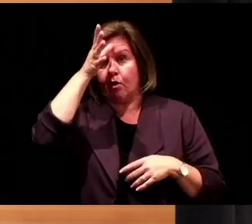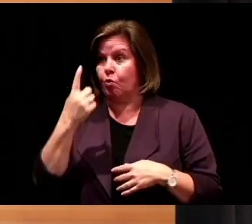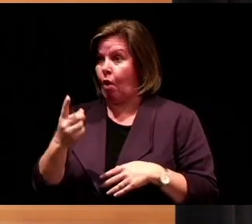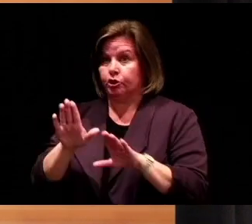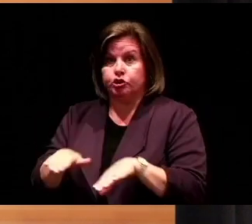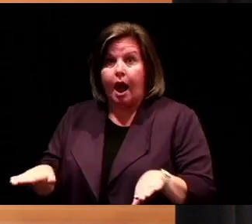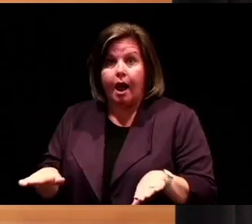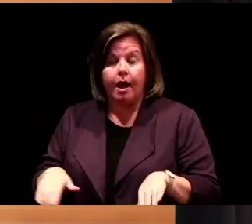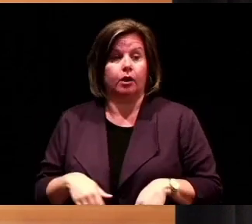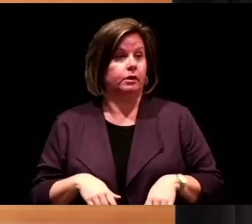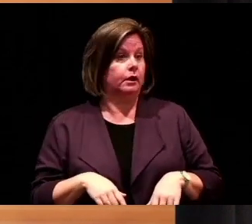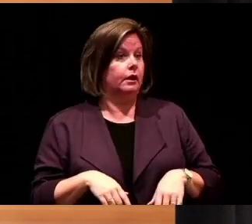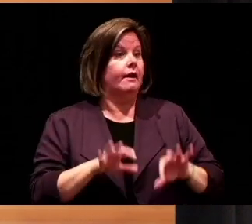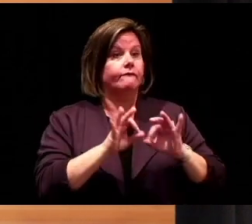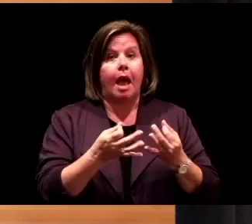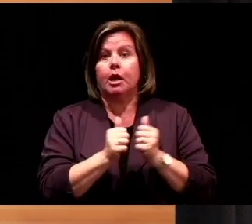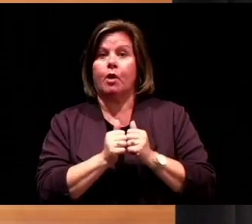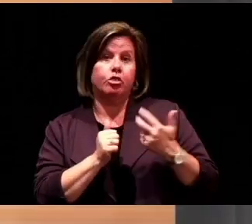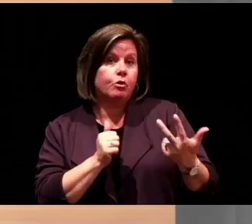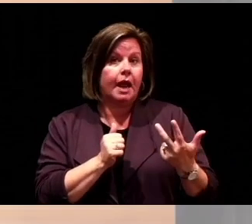covered under familial status protections.